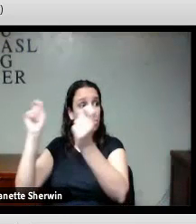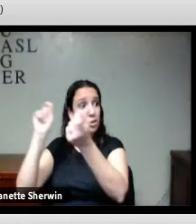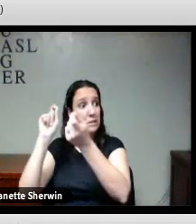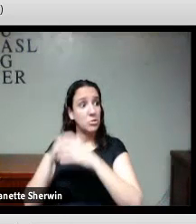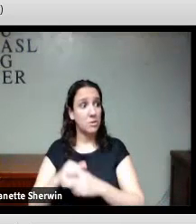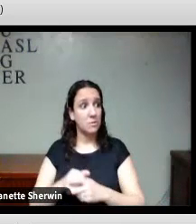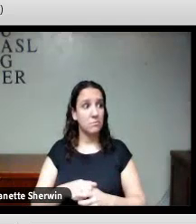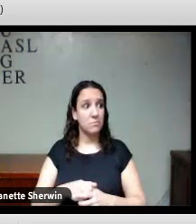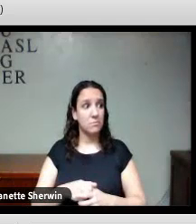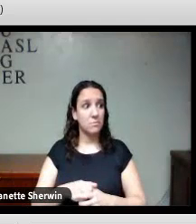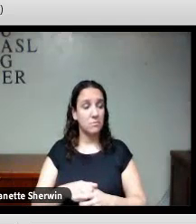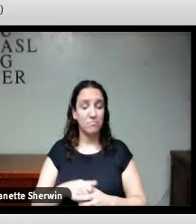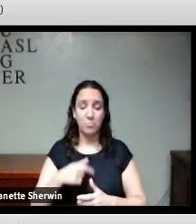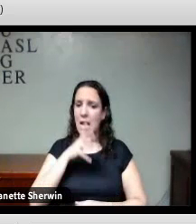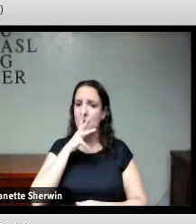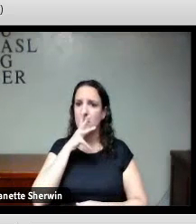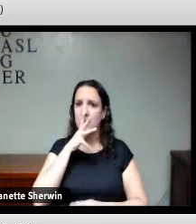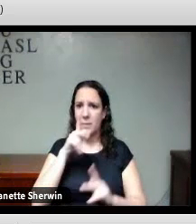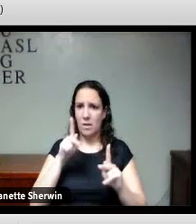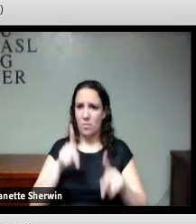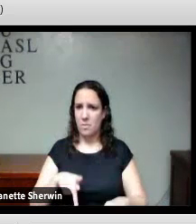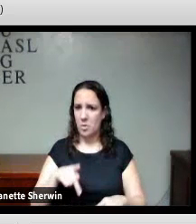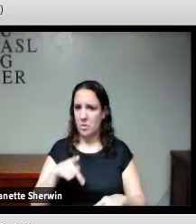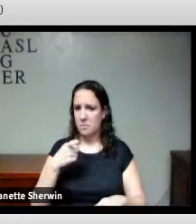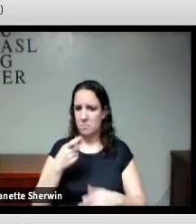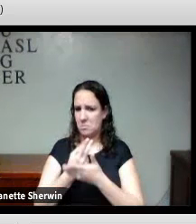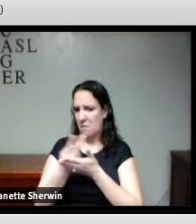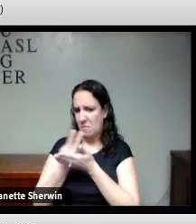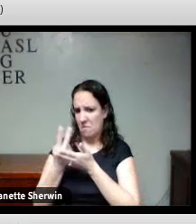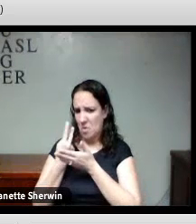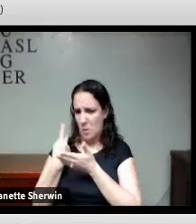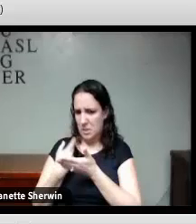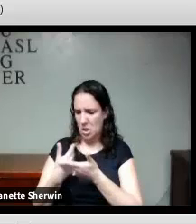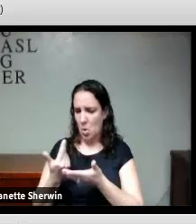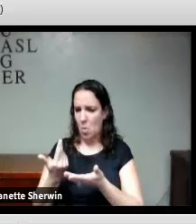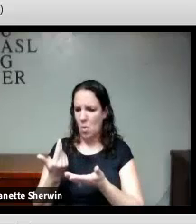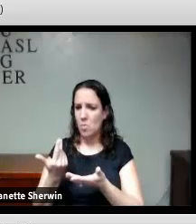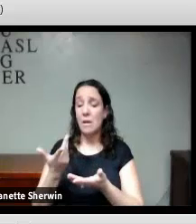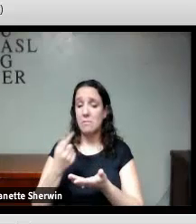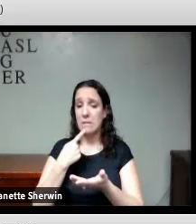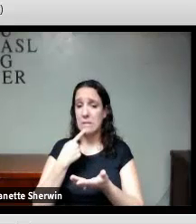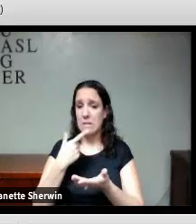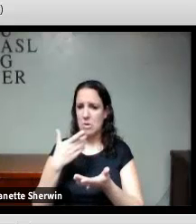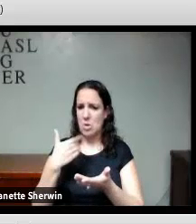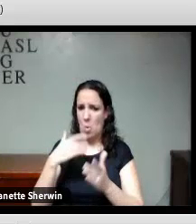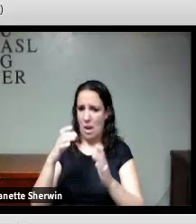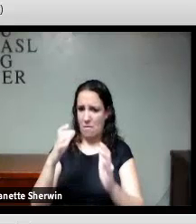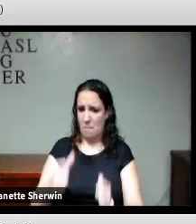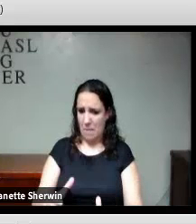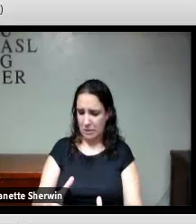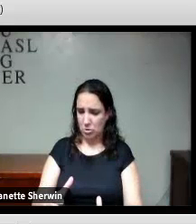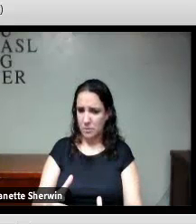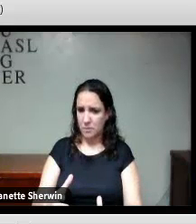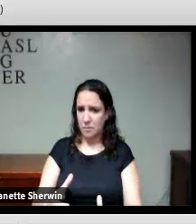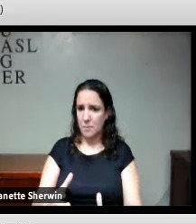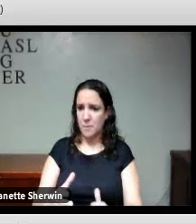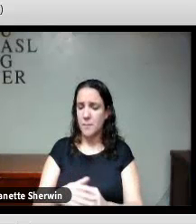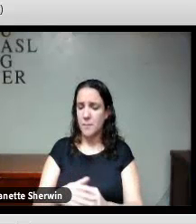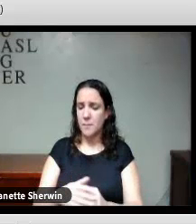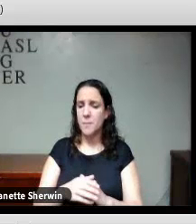I was talking to somebody a few weeks ago, and she said we had a patron come in, and I may have mentioned this at our